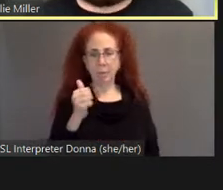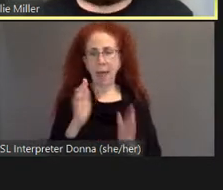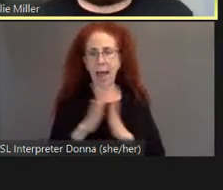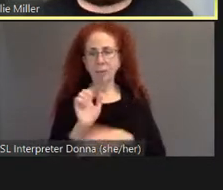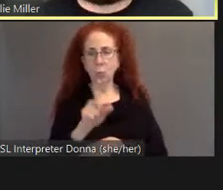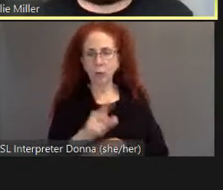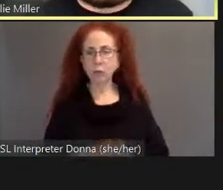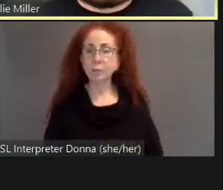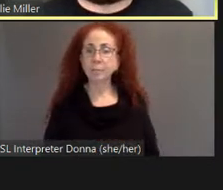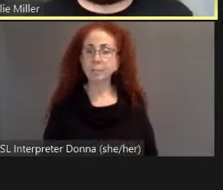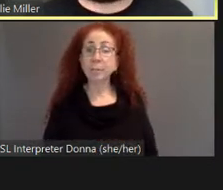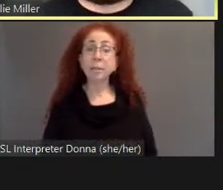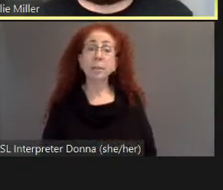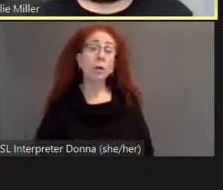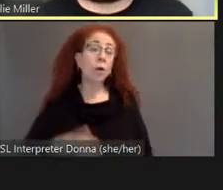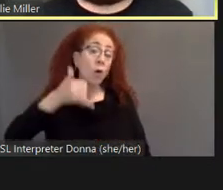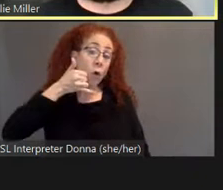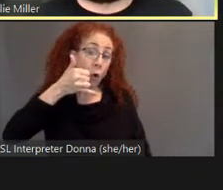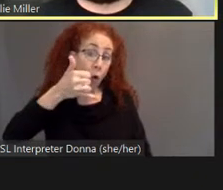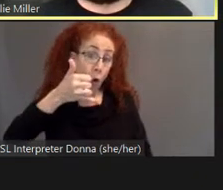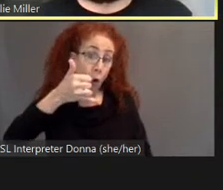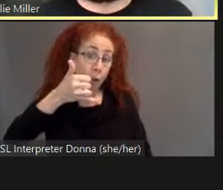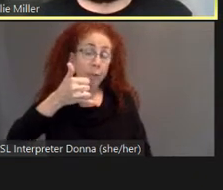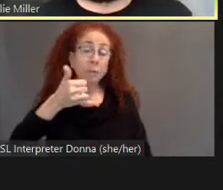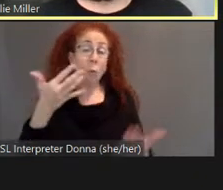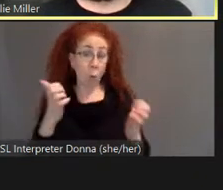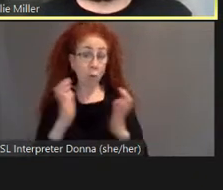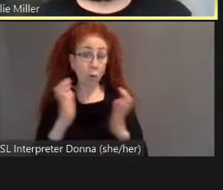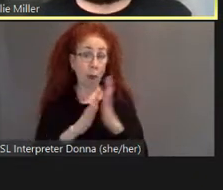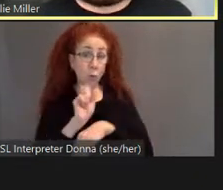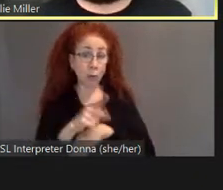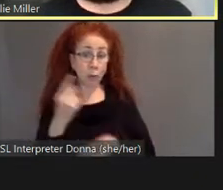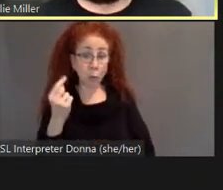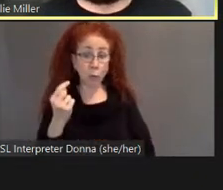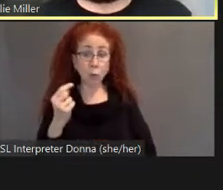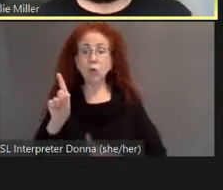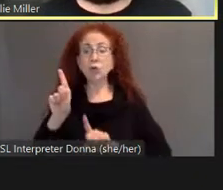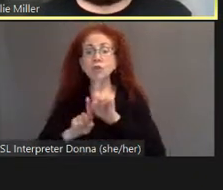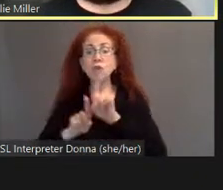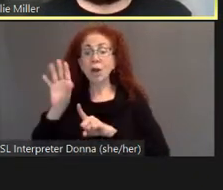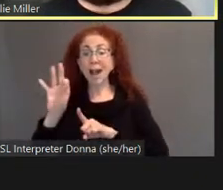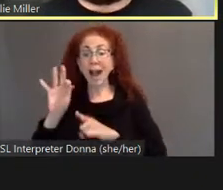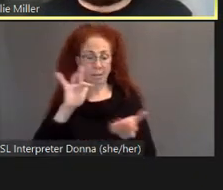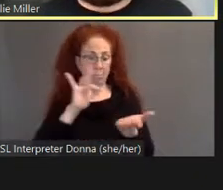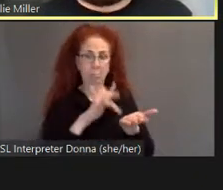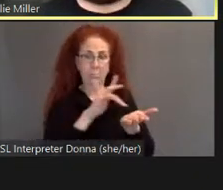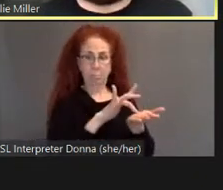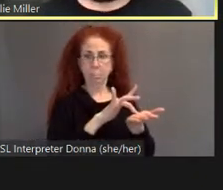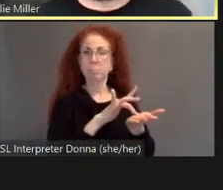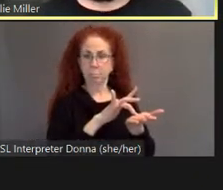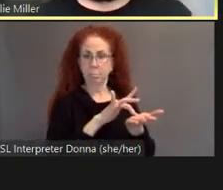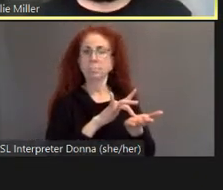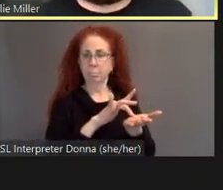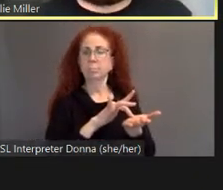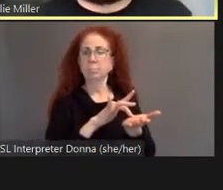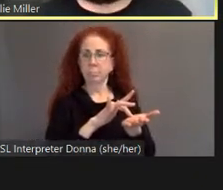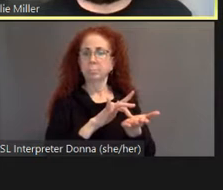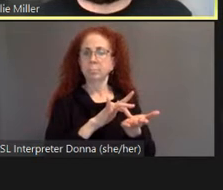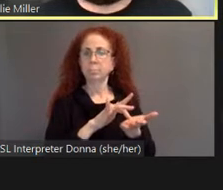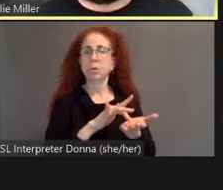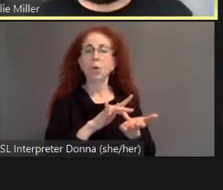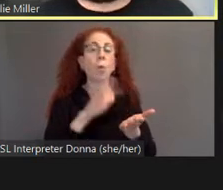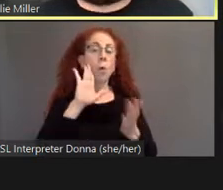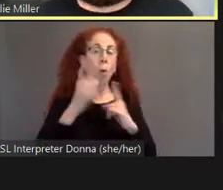If you're calling in and would like to ask a question, you press *9 on your phone and that will also raise your